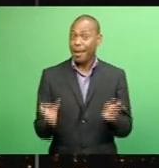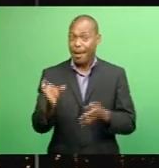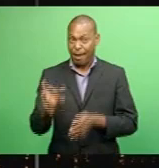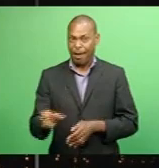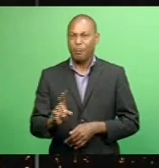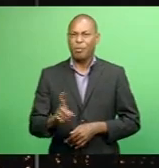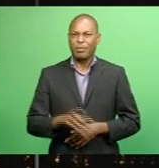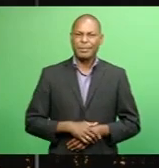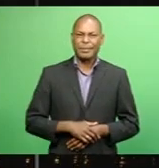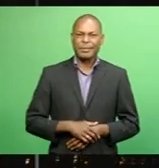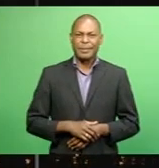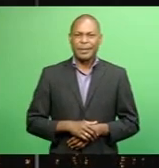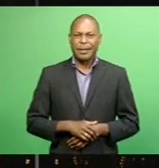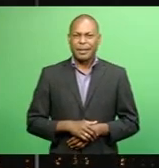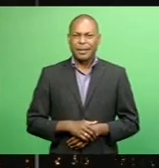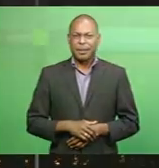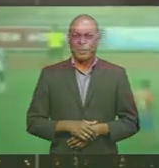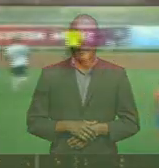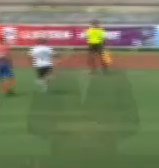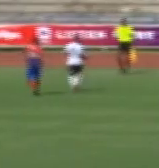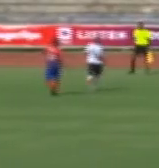placing the ball neatly into the net.